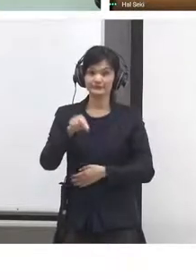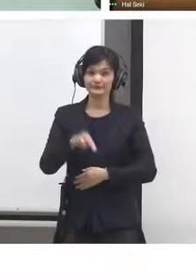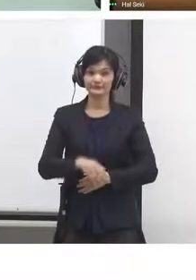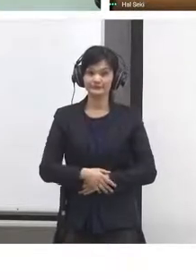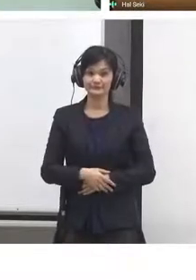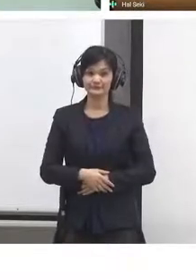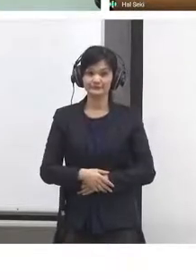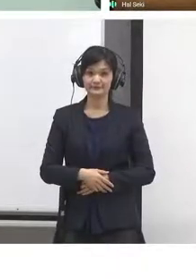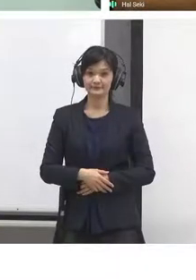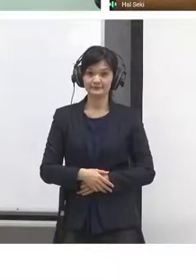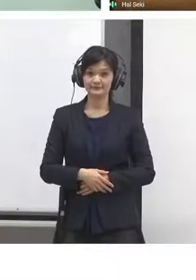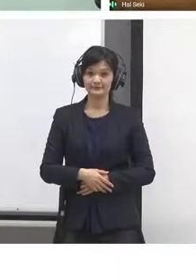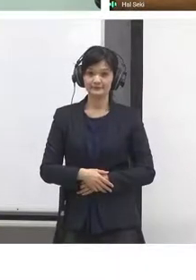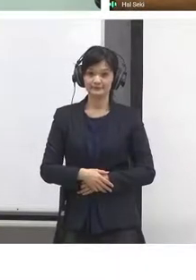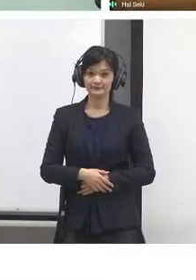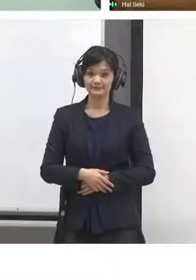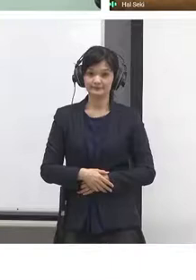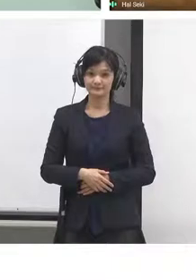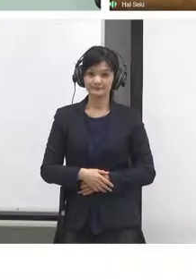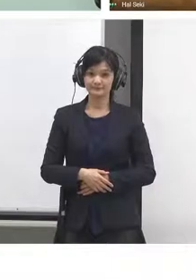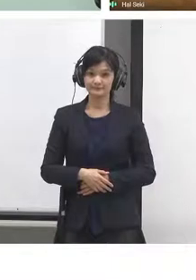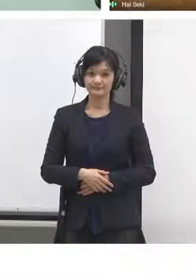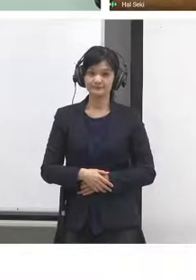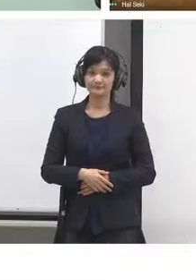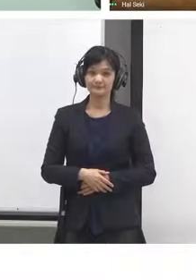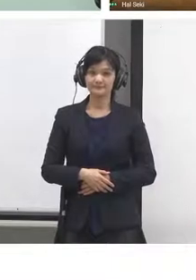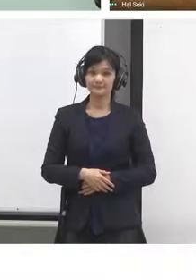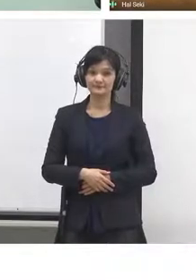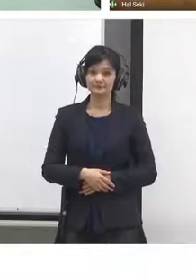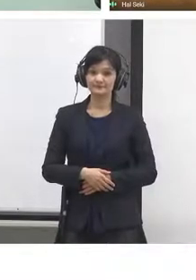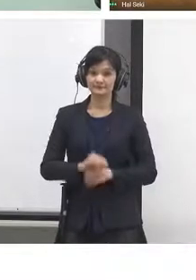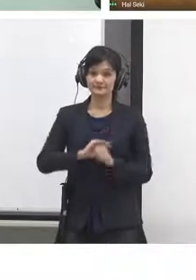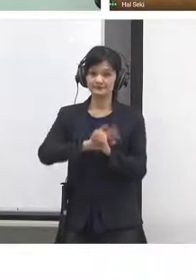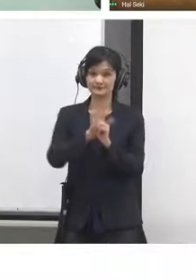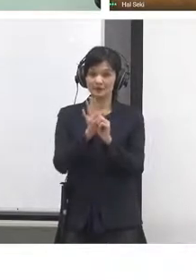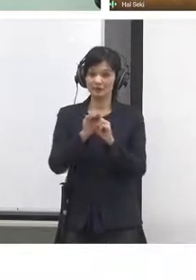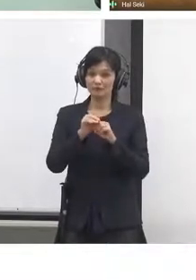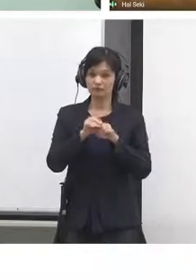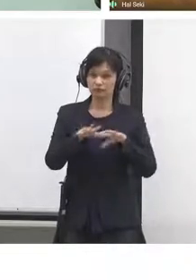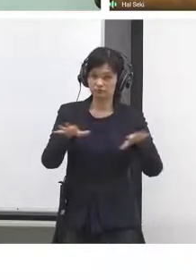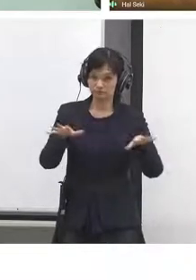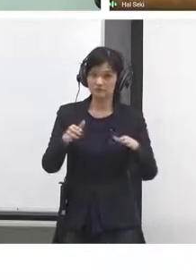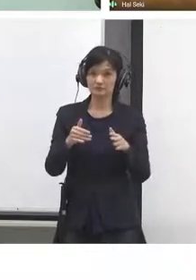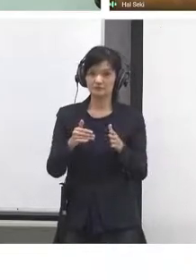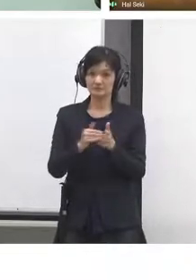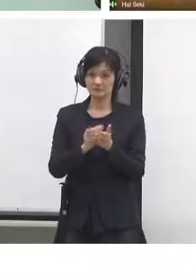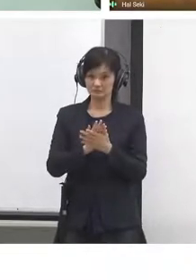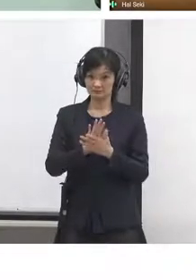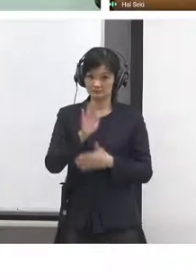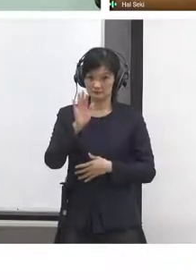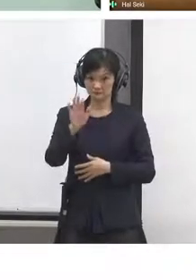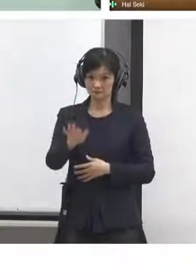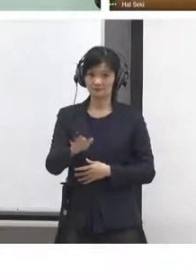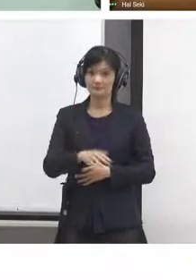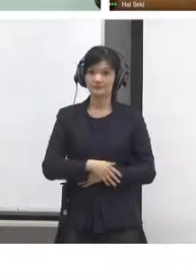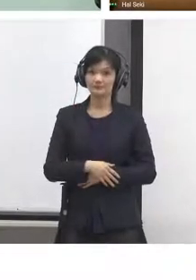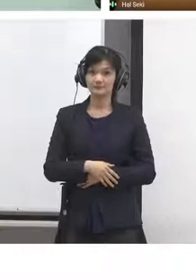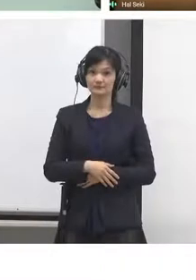activities. And after pandemic happened, such kind of people created